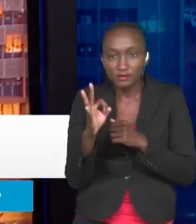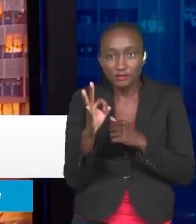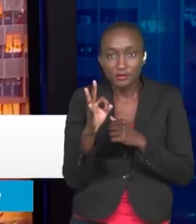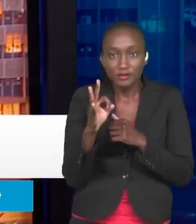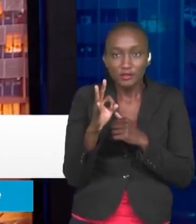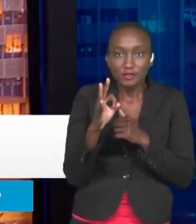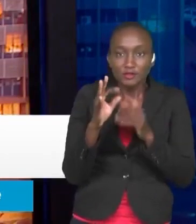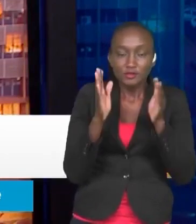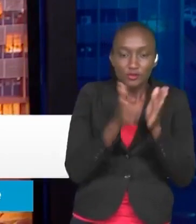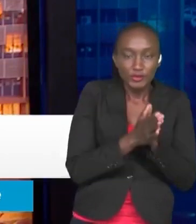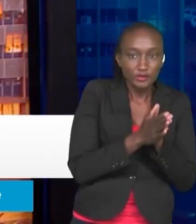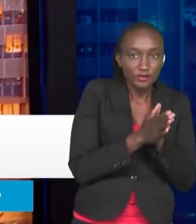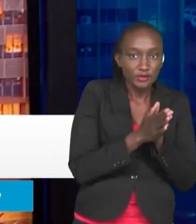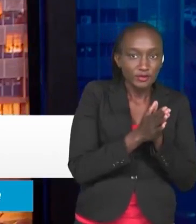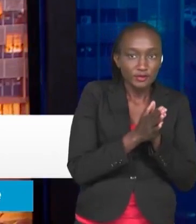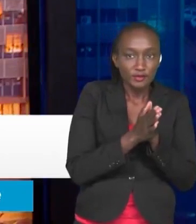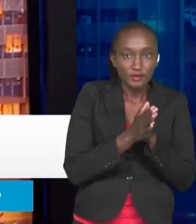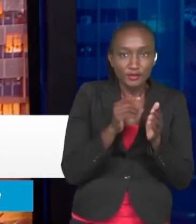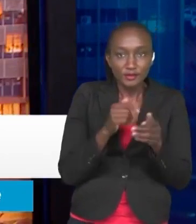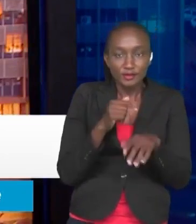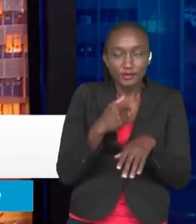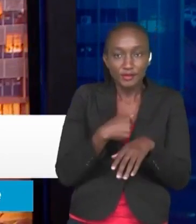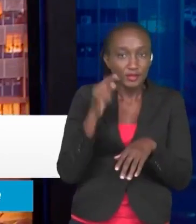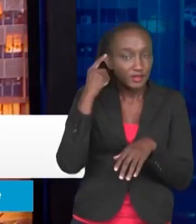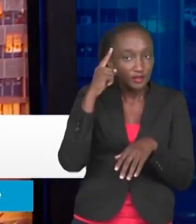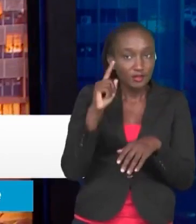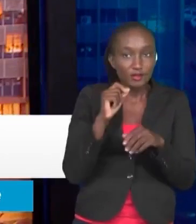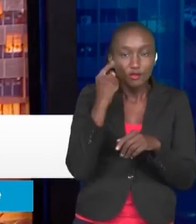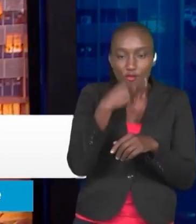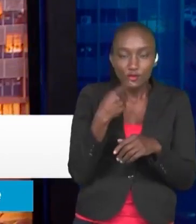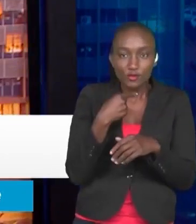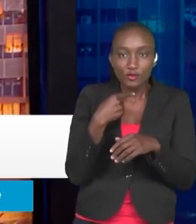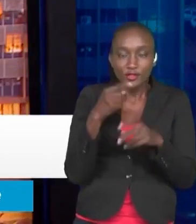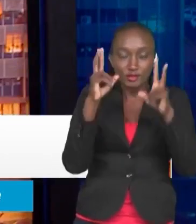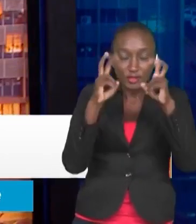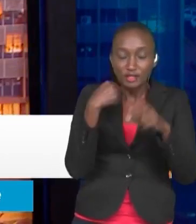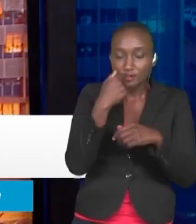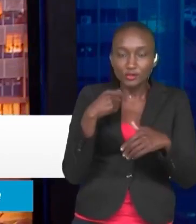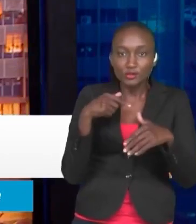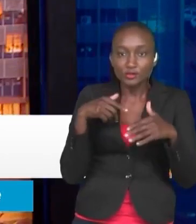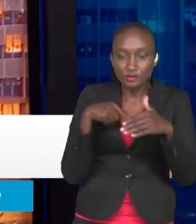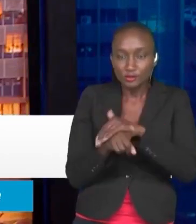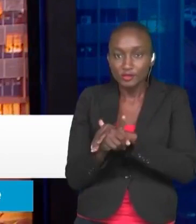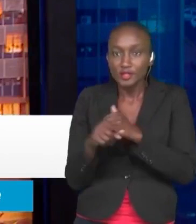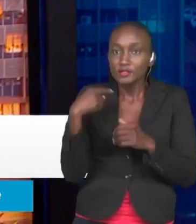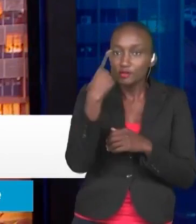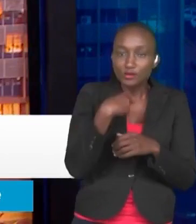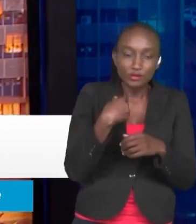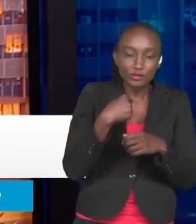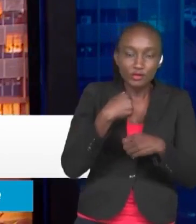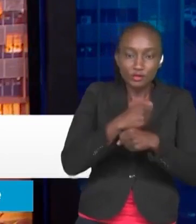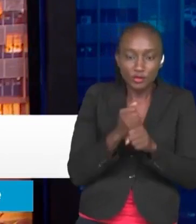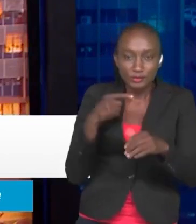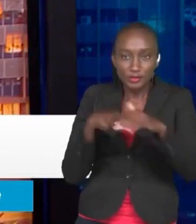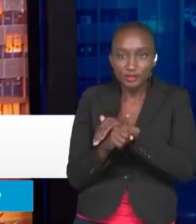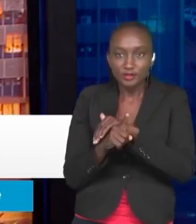penetration with. With, So I do not think to that extent that it matters who is being penetrated. Okay. It's an act that causes penetration. If the minor